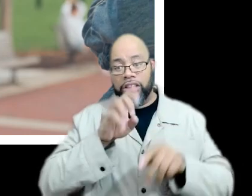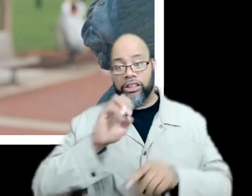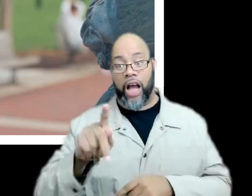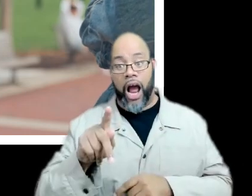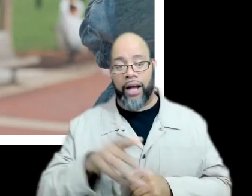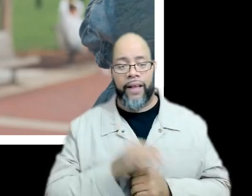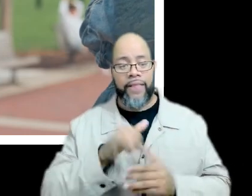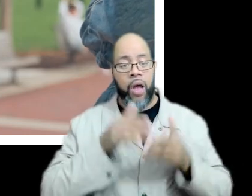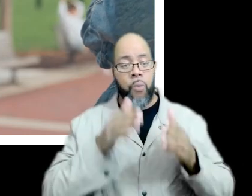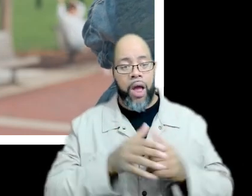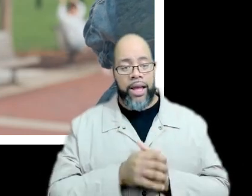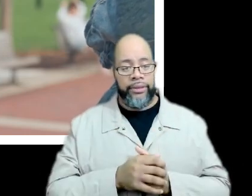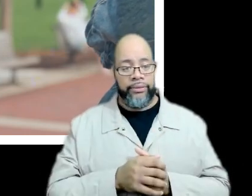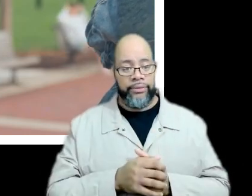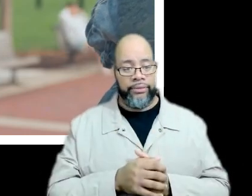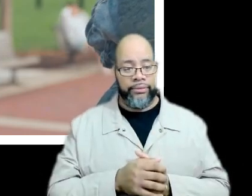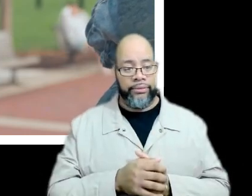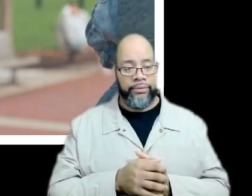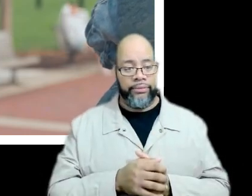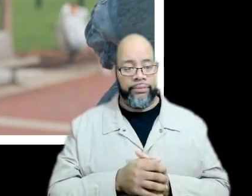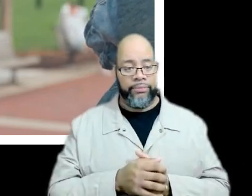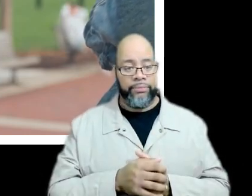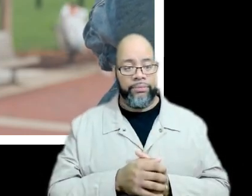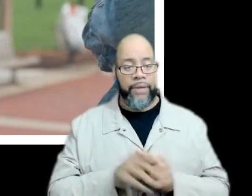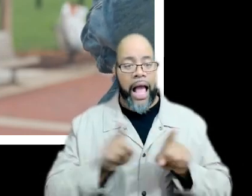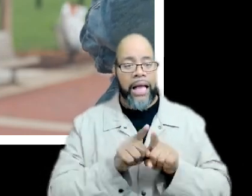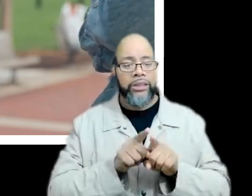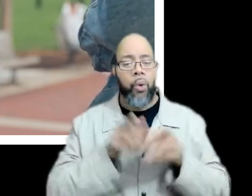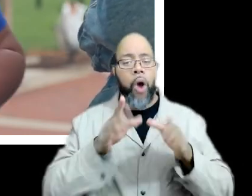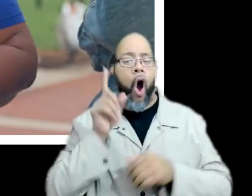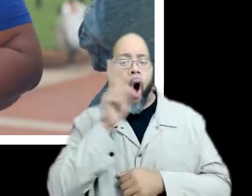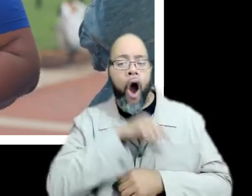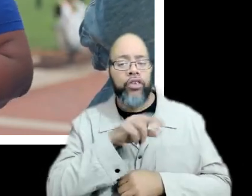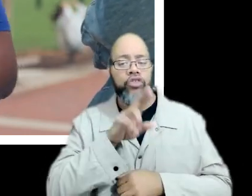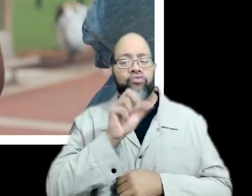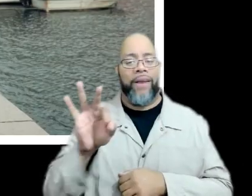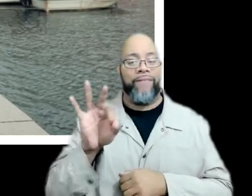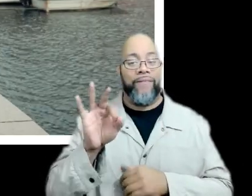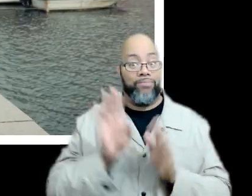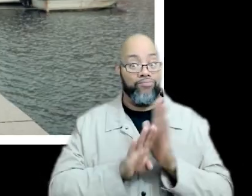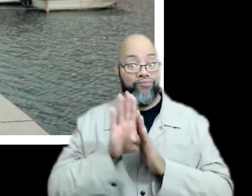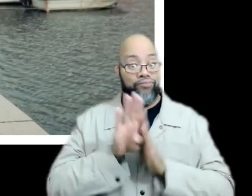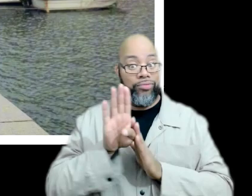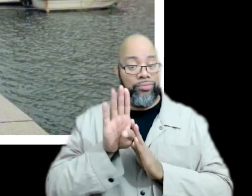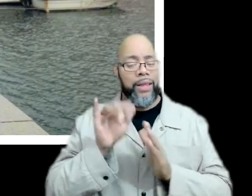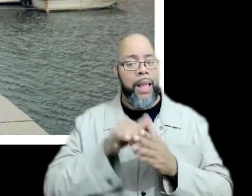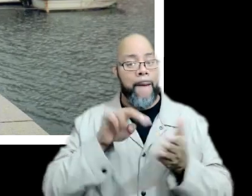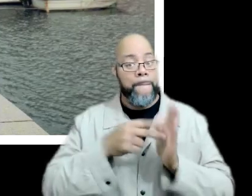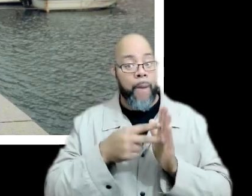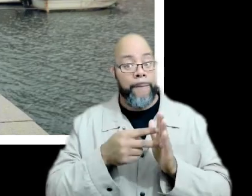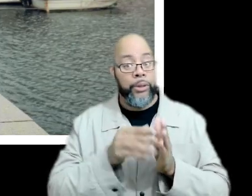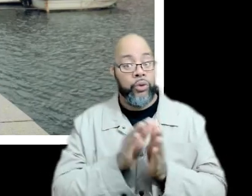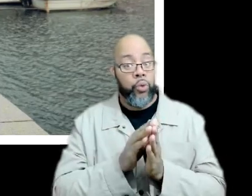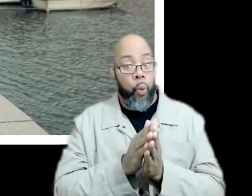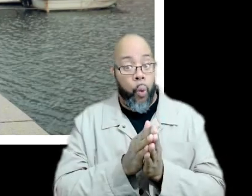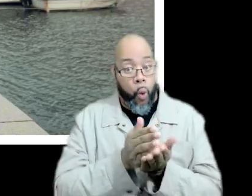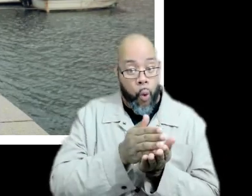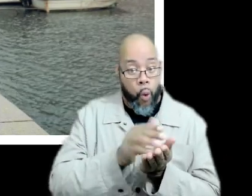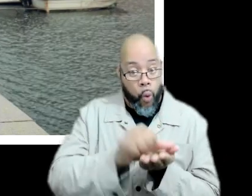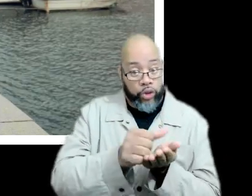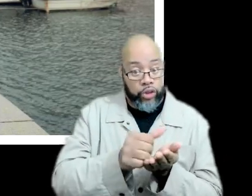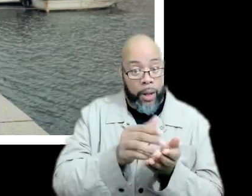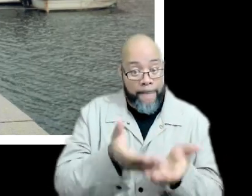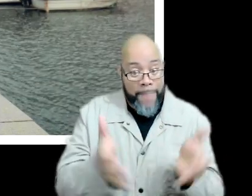dock in this way as a form of an artificial reef. The purpose of these oyster baskets are